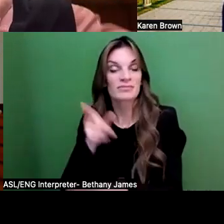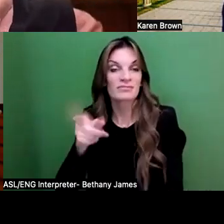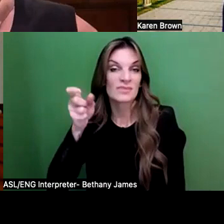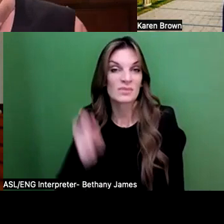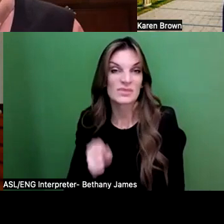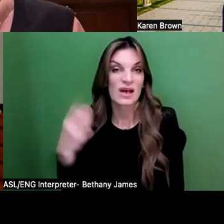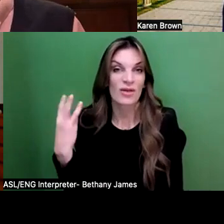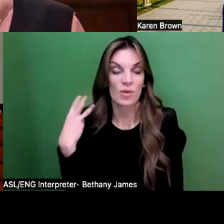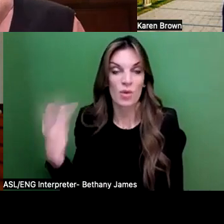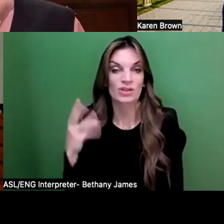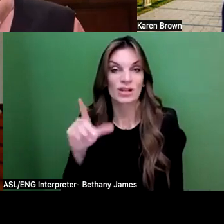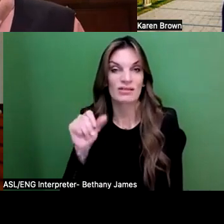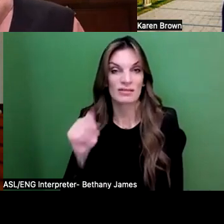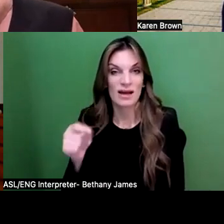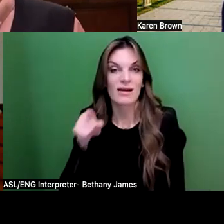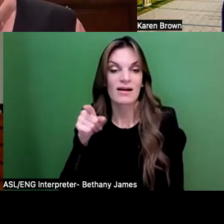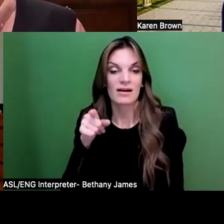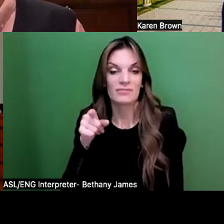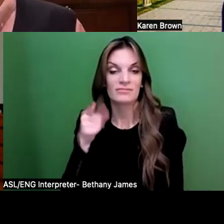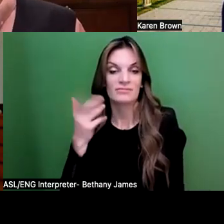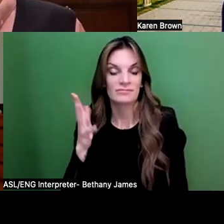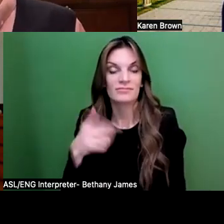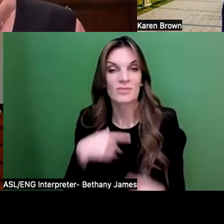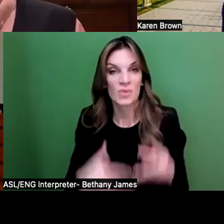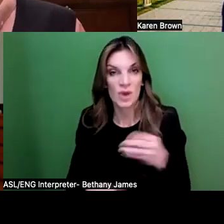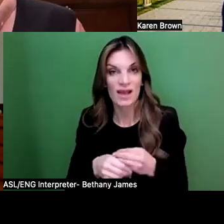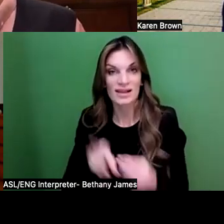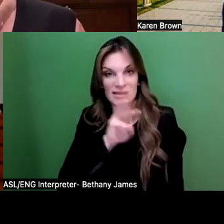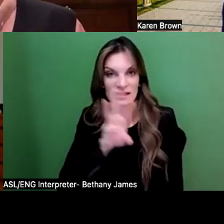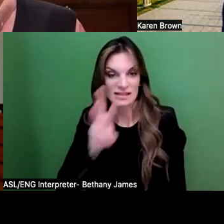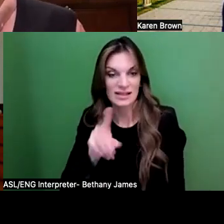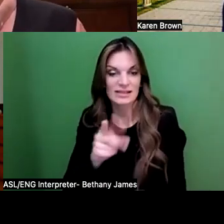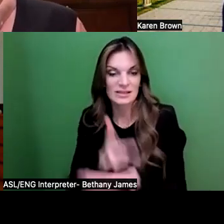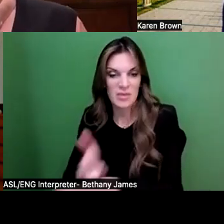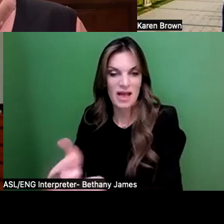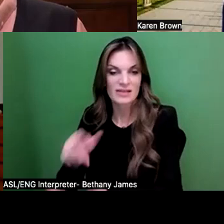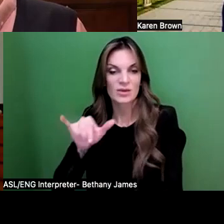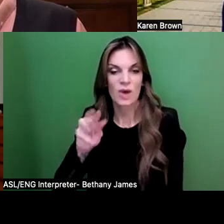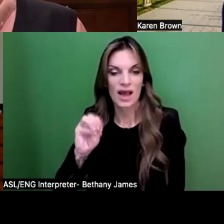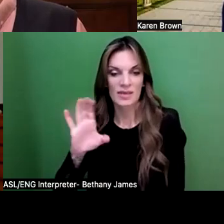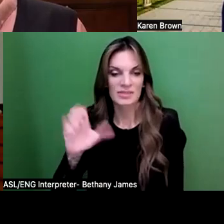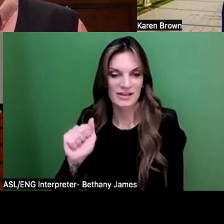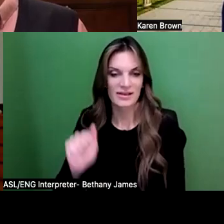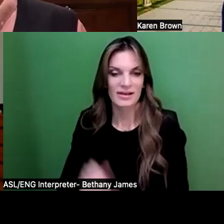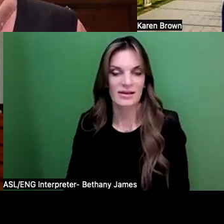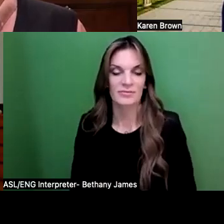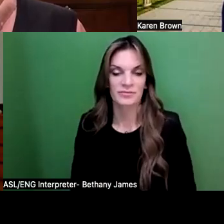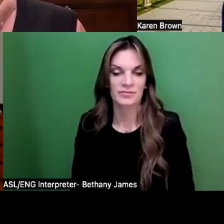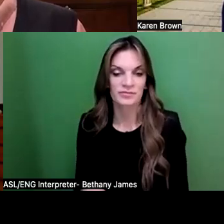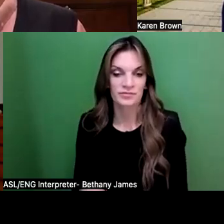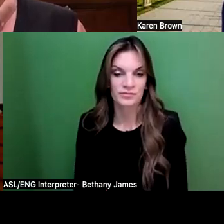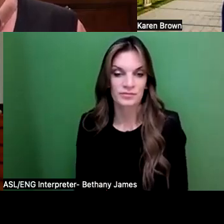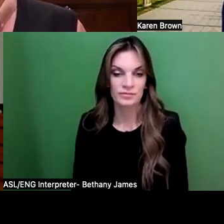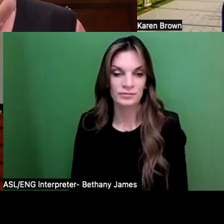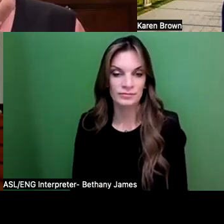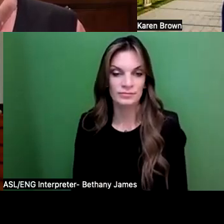on the west side of the road. We're adding the 66 spots at the YMCA. The McKeel lot doesn't